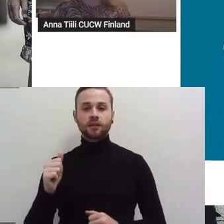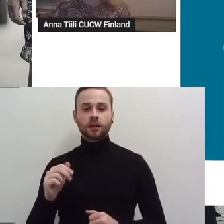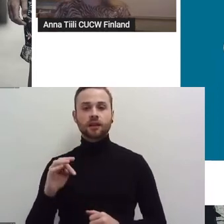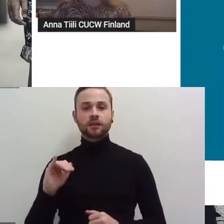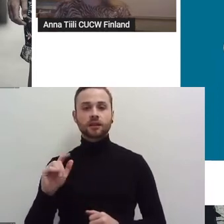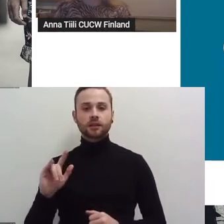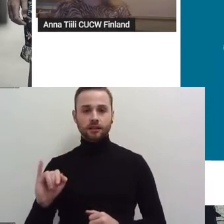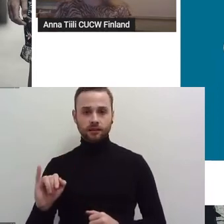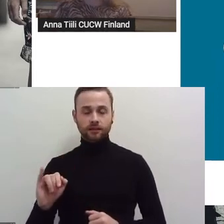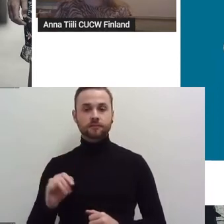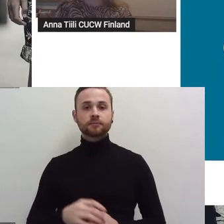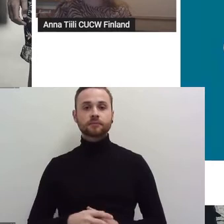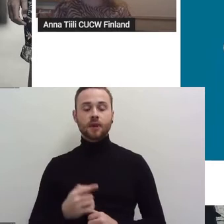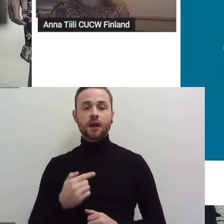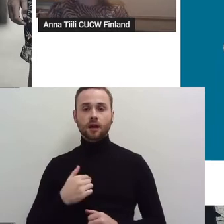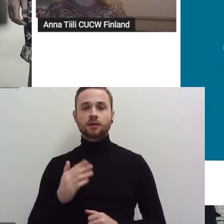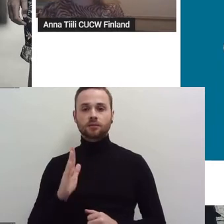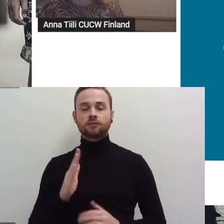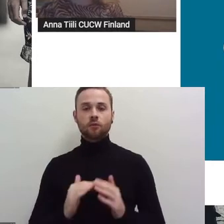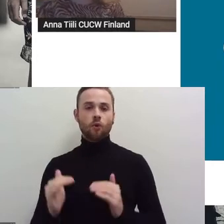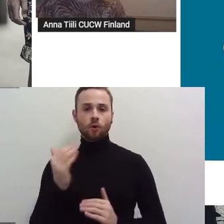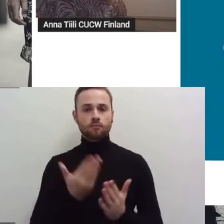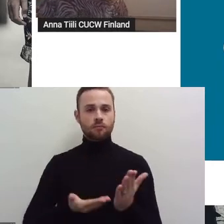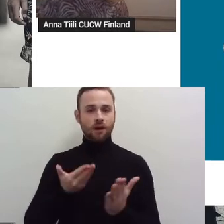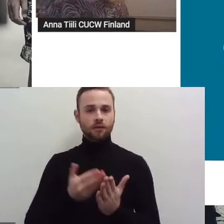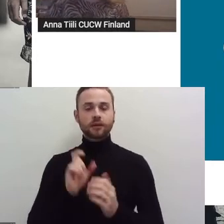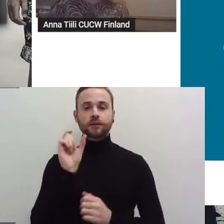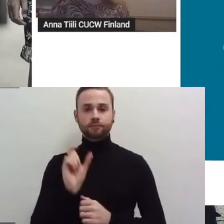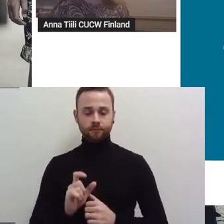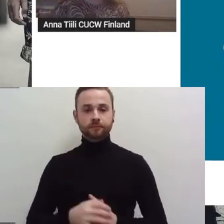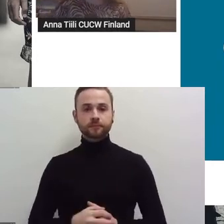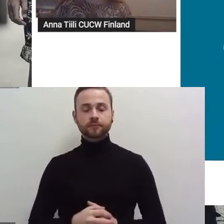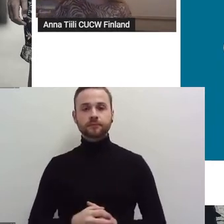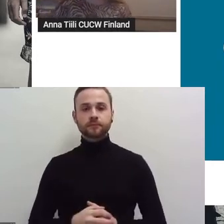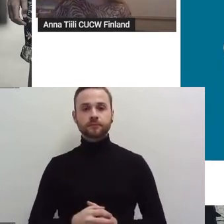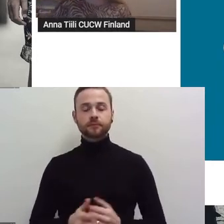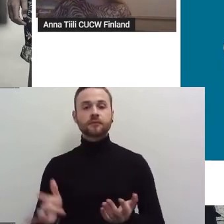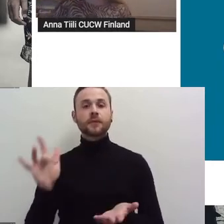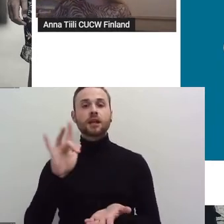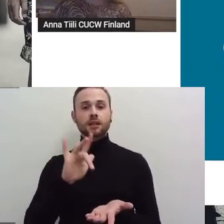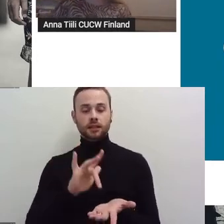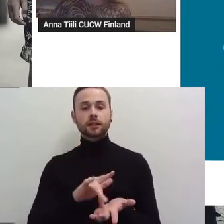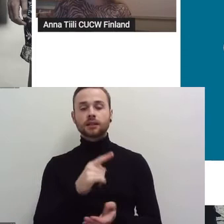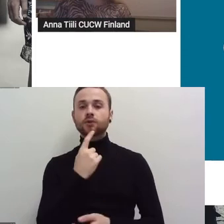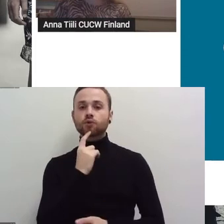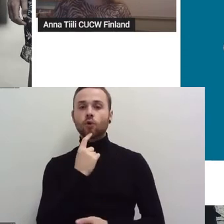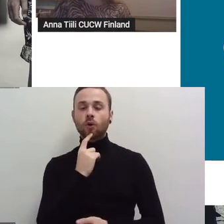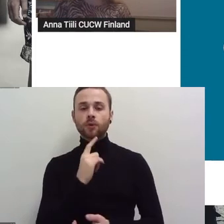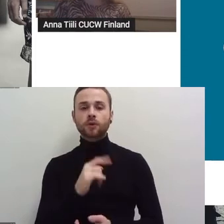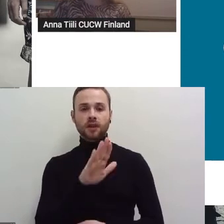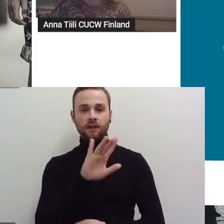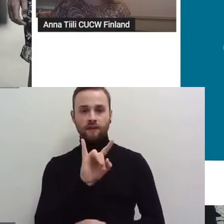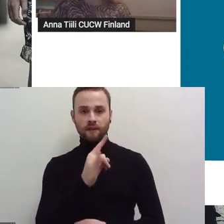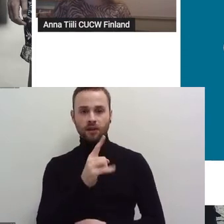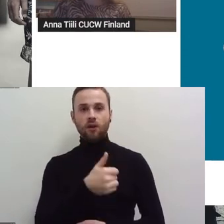Central Union for Child Welfare here in Finland, and I'm happy to participate in this panel